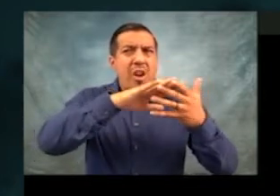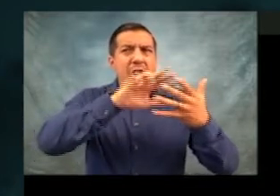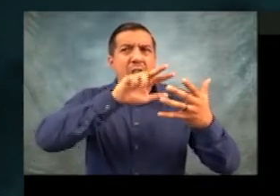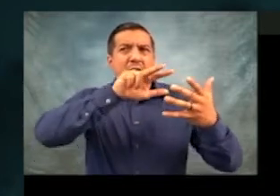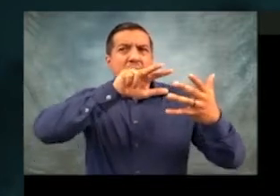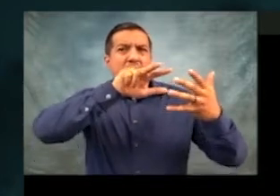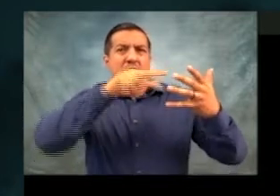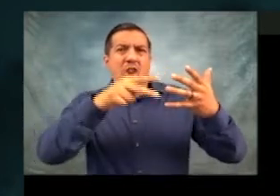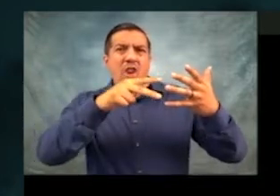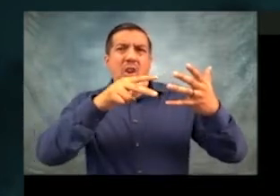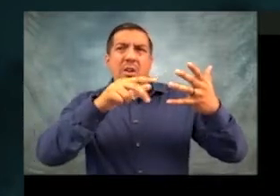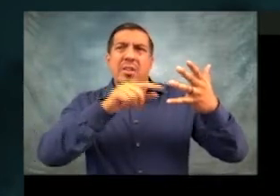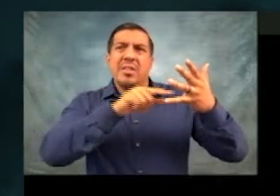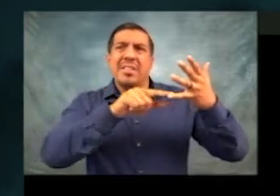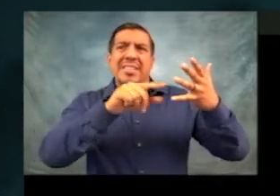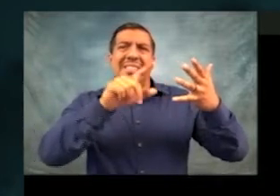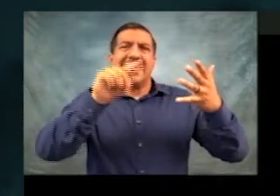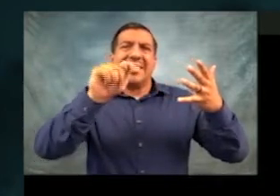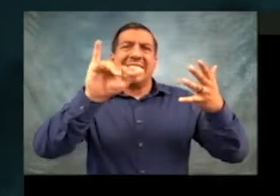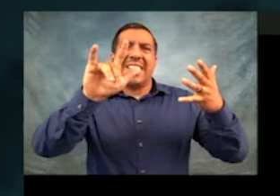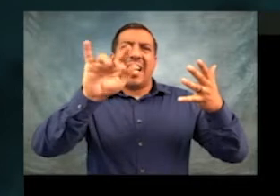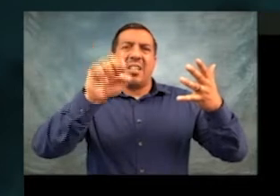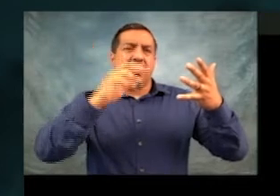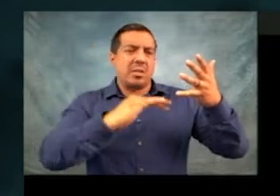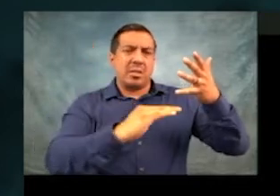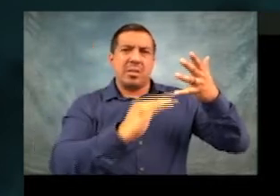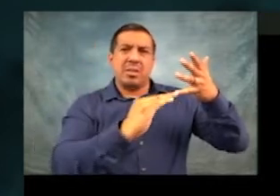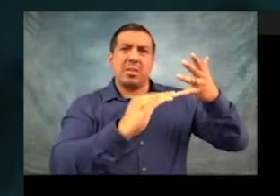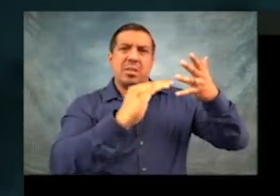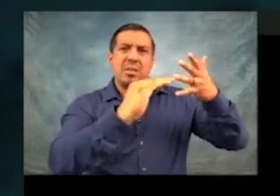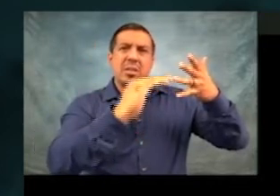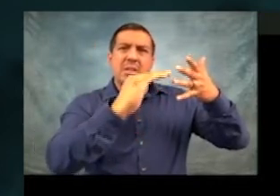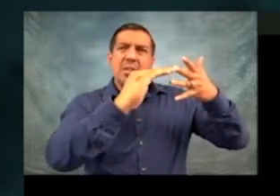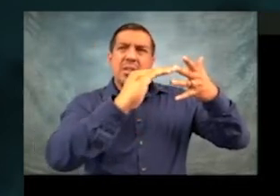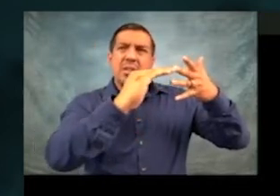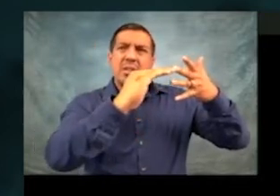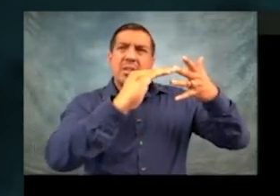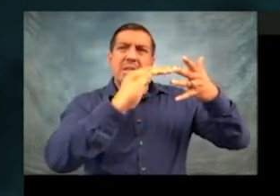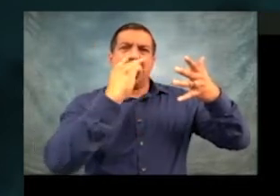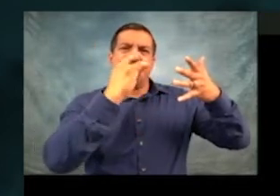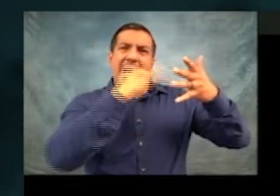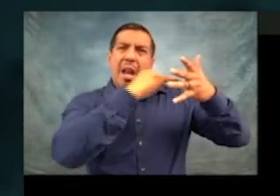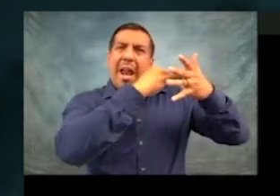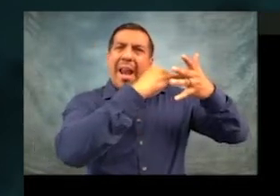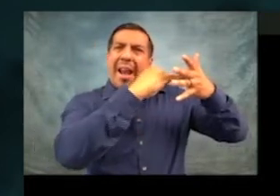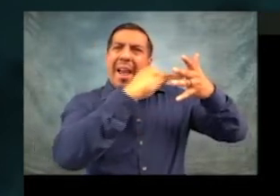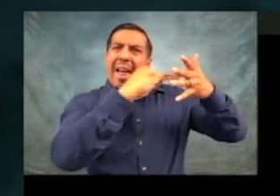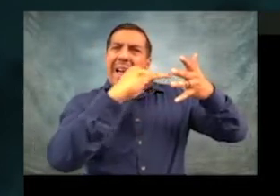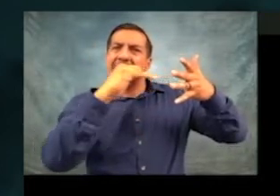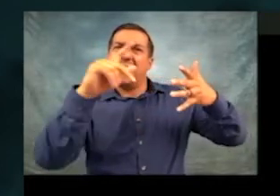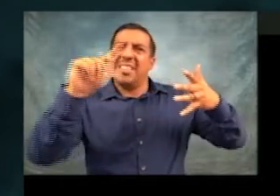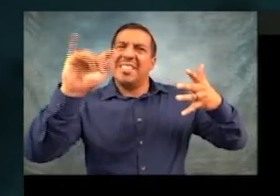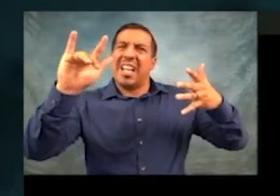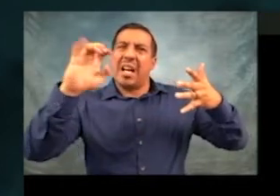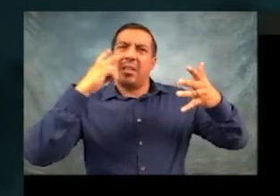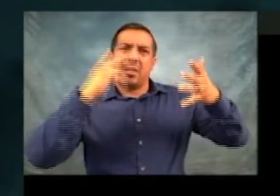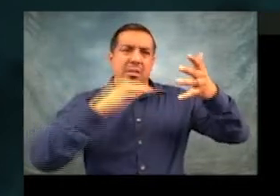of tiles up from the bathtub, there's this very straight line where below it looks very muddy